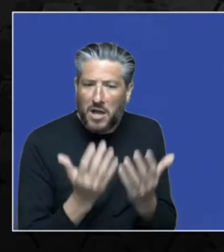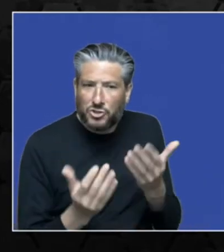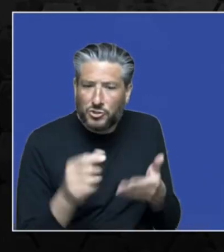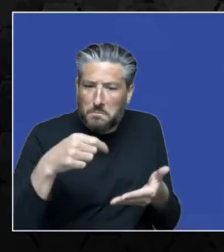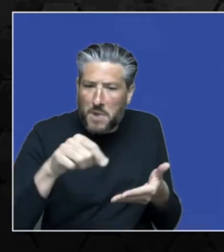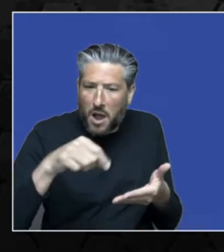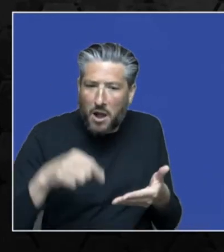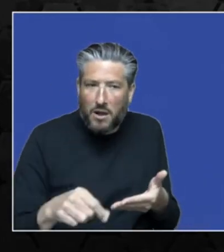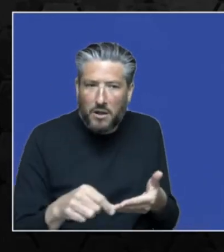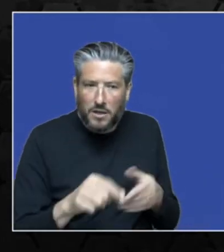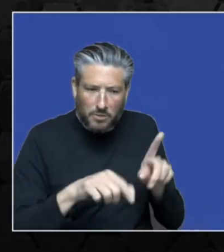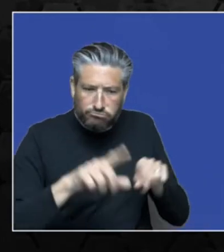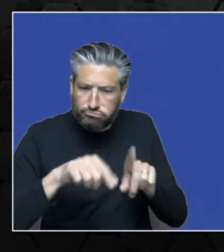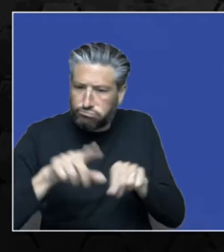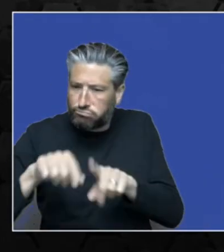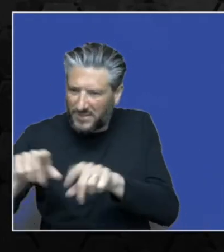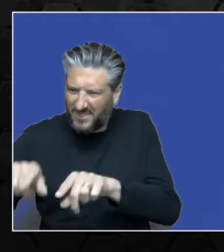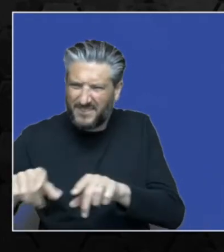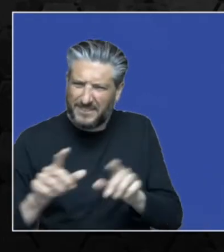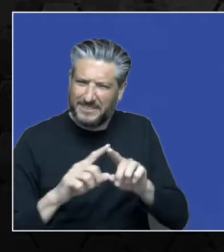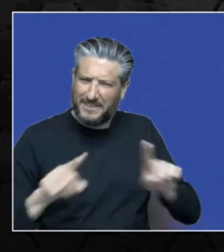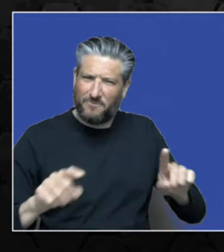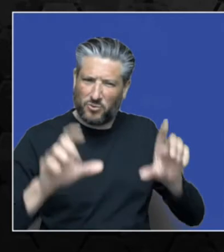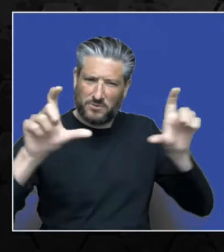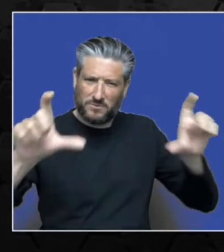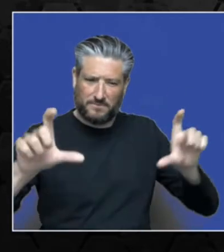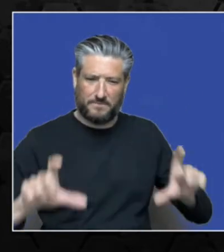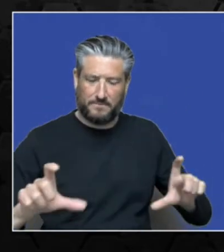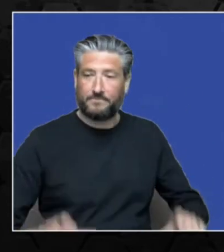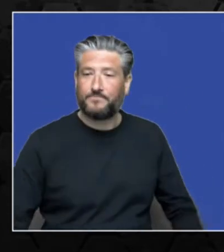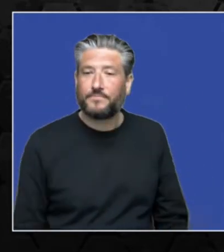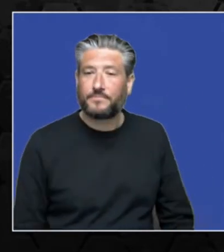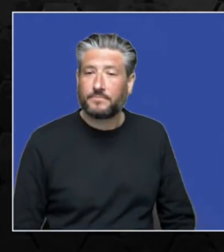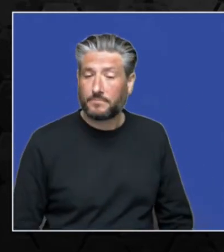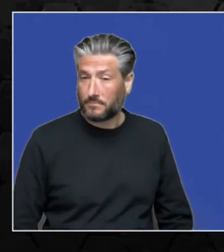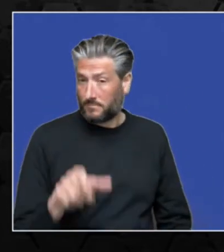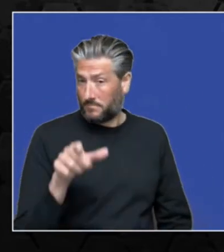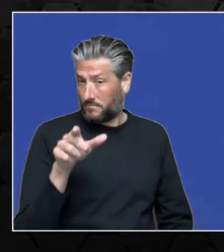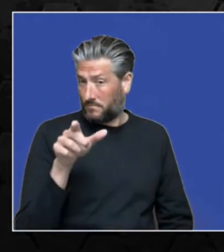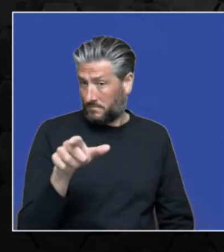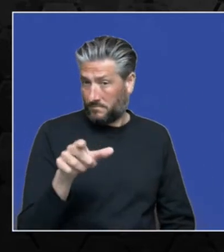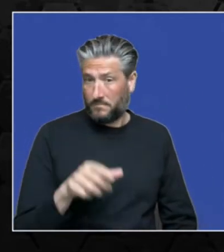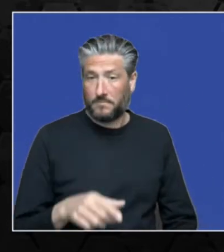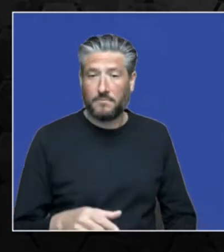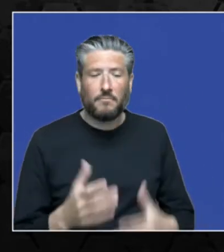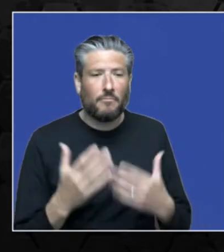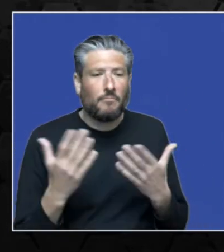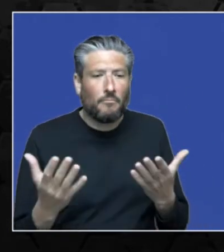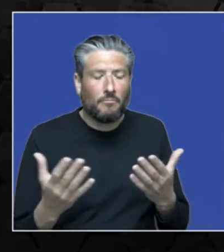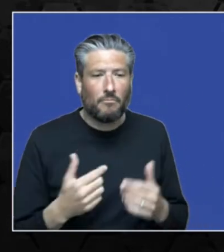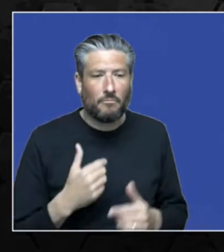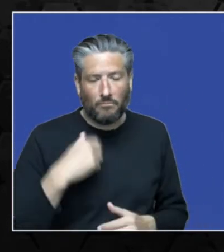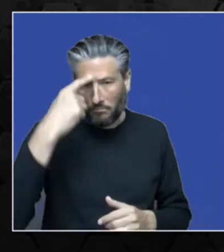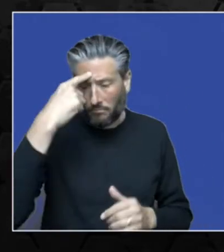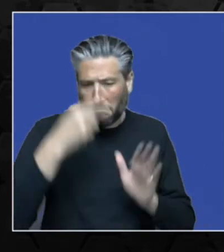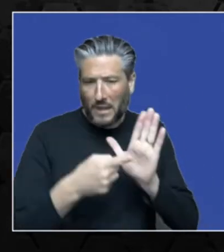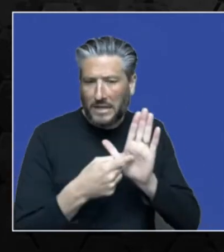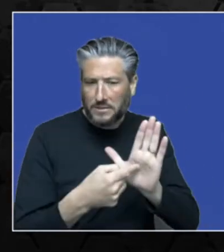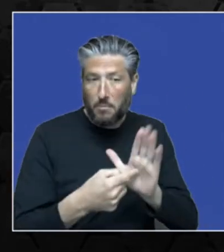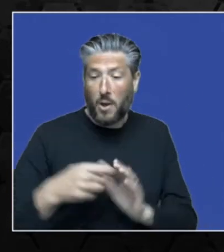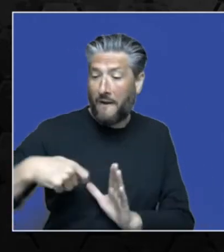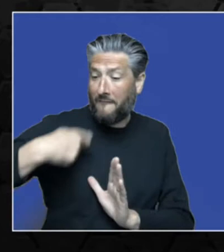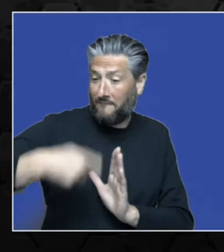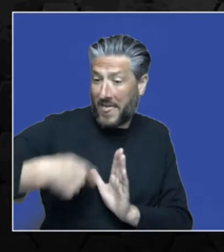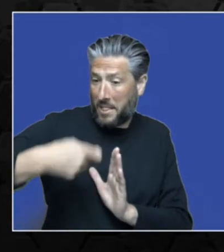detection, document classification. For example, you give it a movie review, it will figure out whether the movie is good or not.